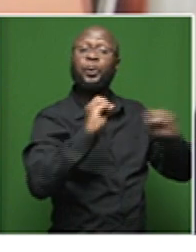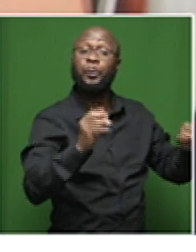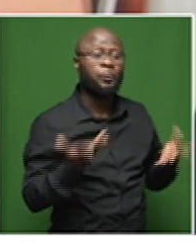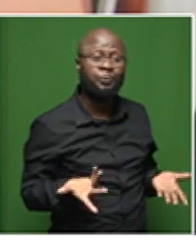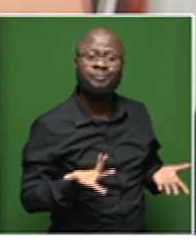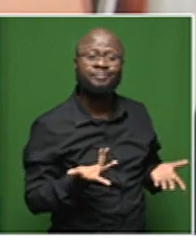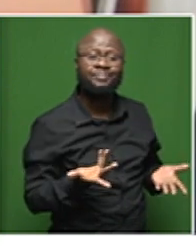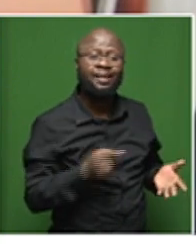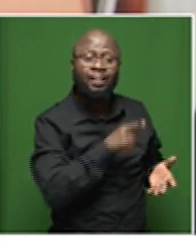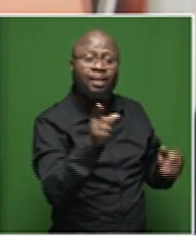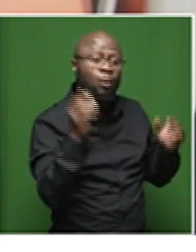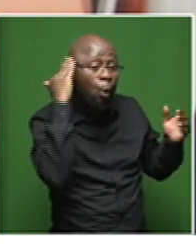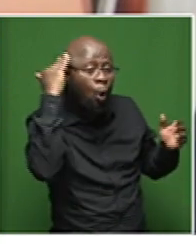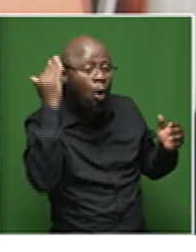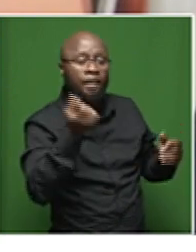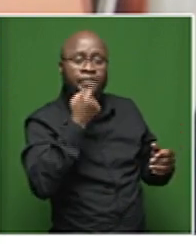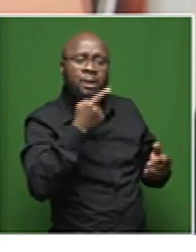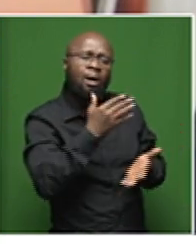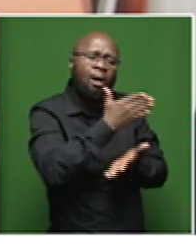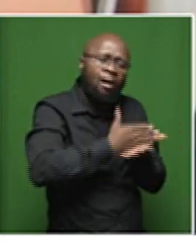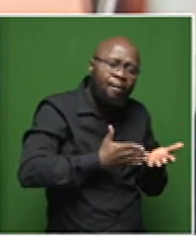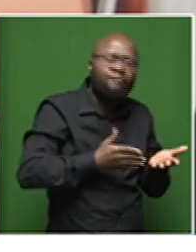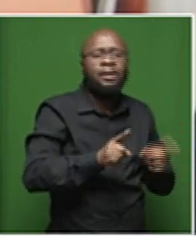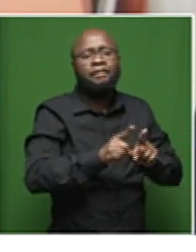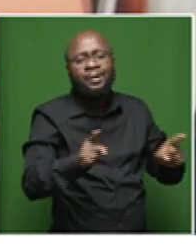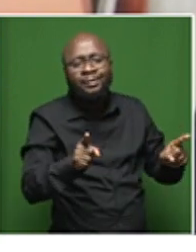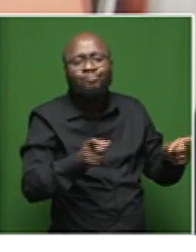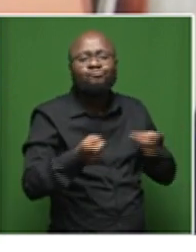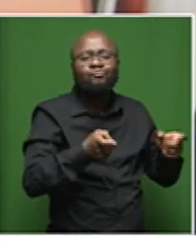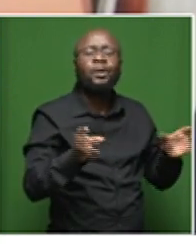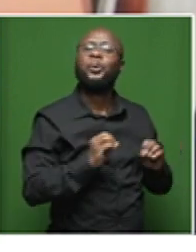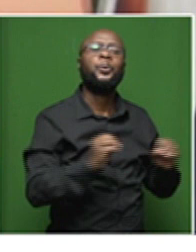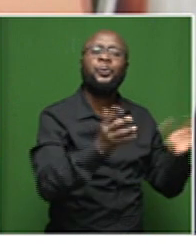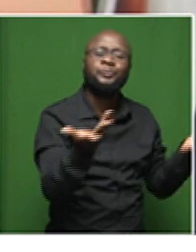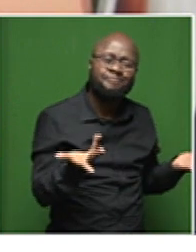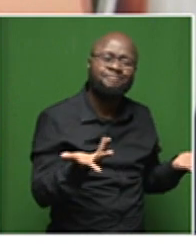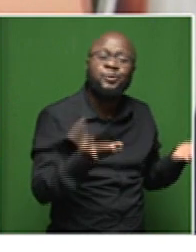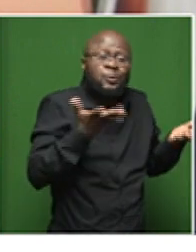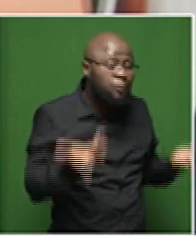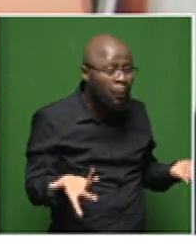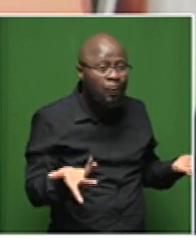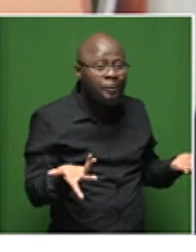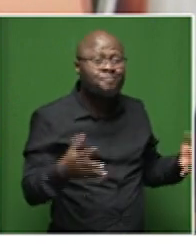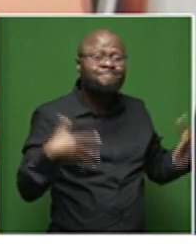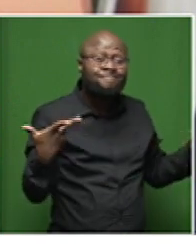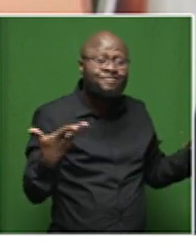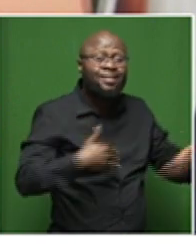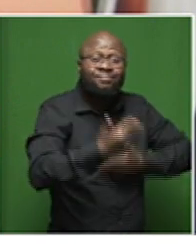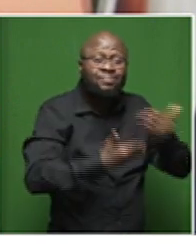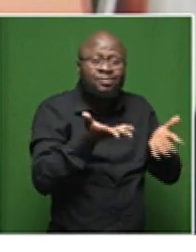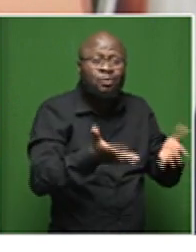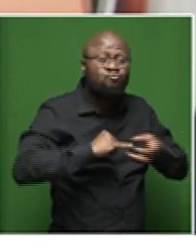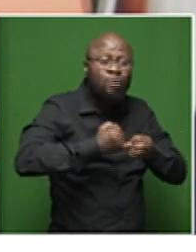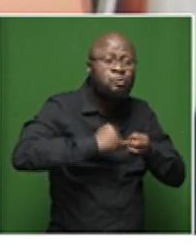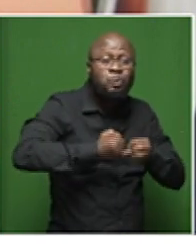who are on treatment, half of them, they are not controlled. So it's all these numbers that we're trying to bring